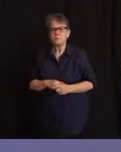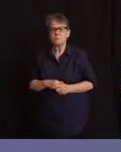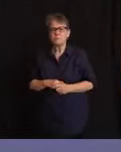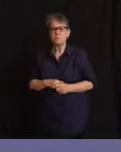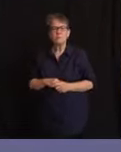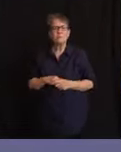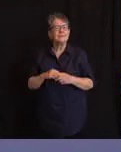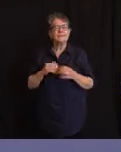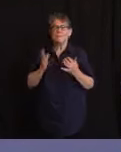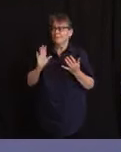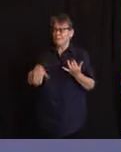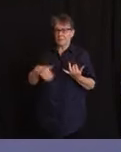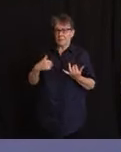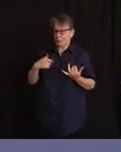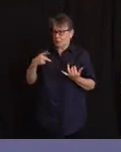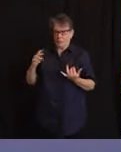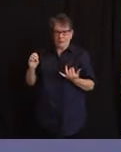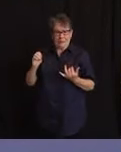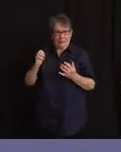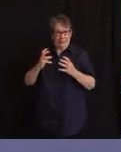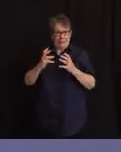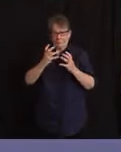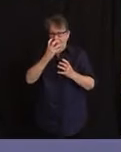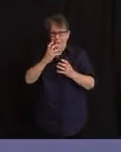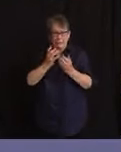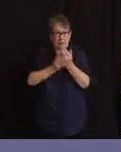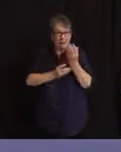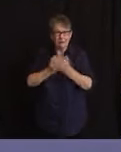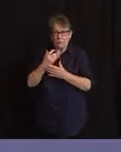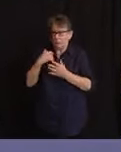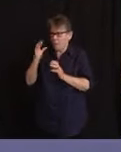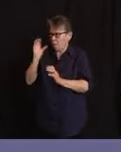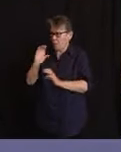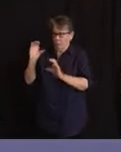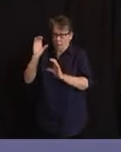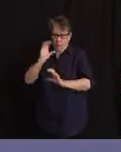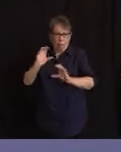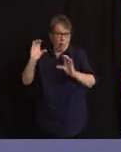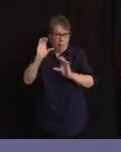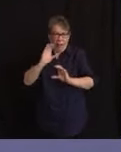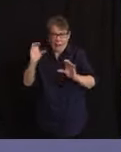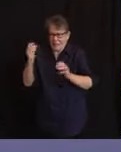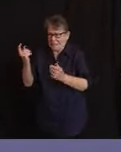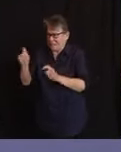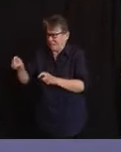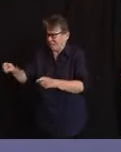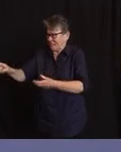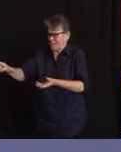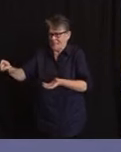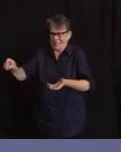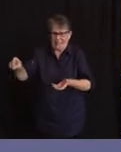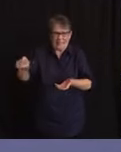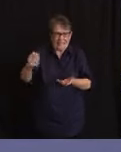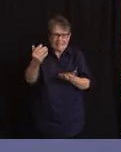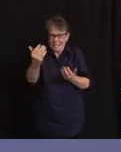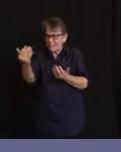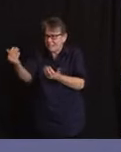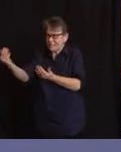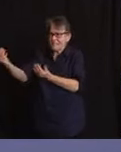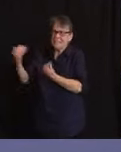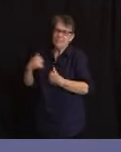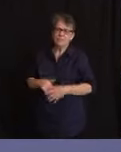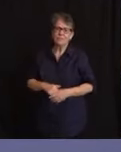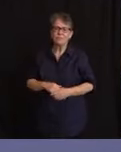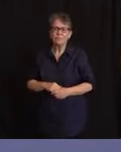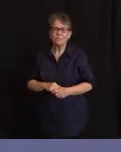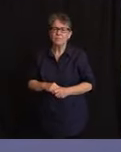so-called triage guidelines. We are hyper-focused, overwhelmingly focused on the nothing exclusionary and no